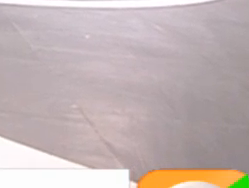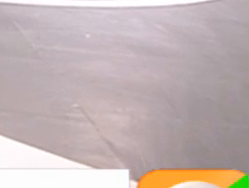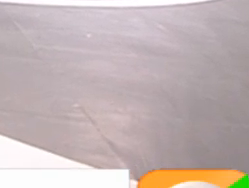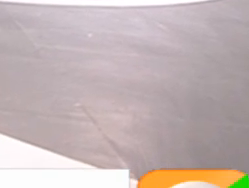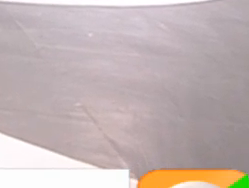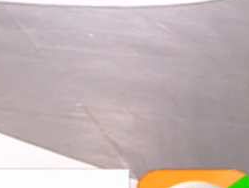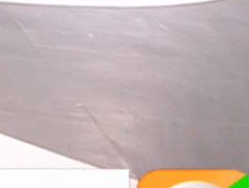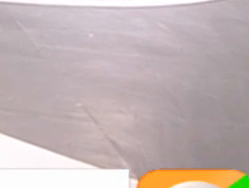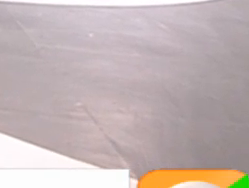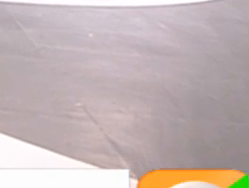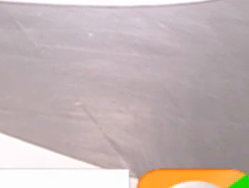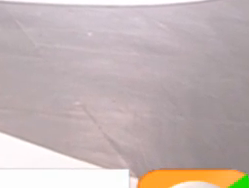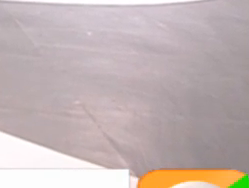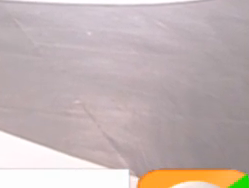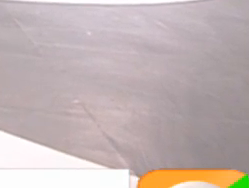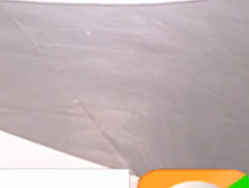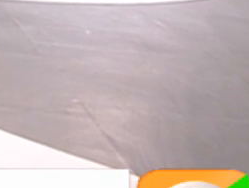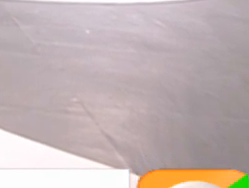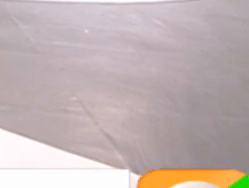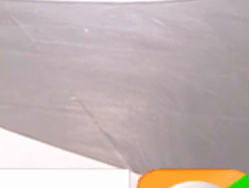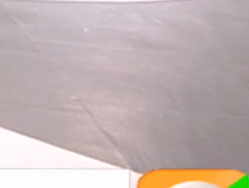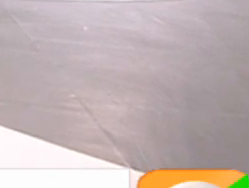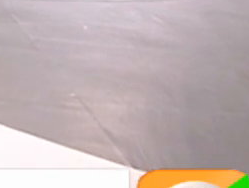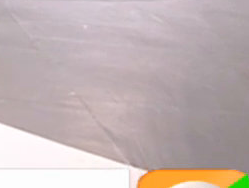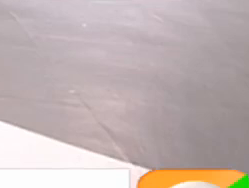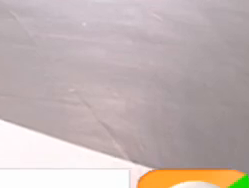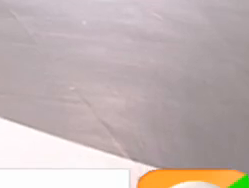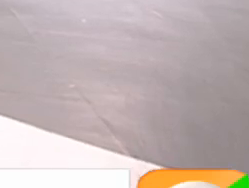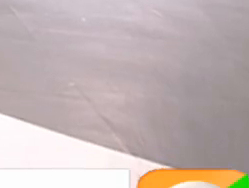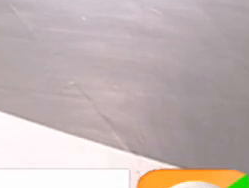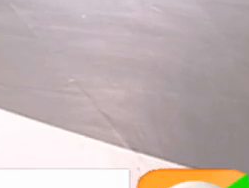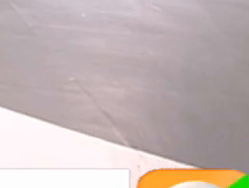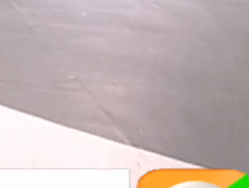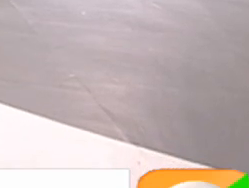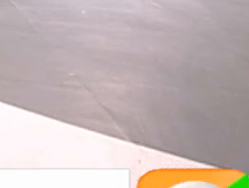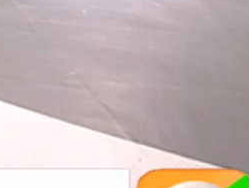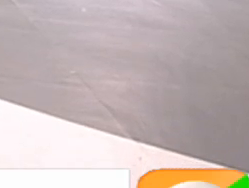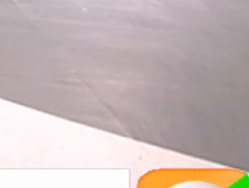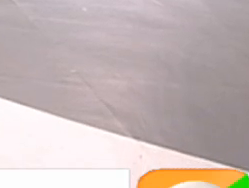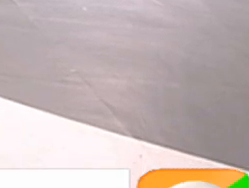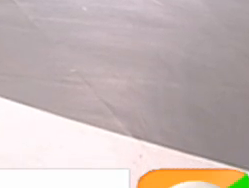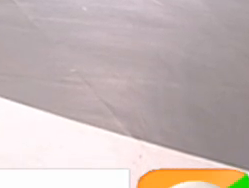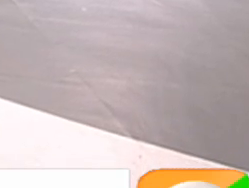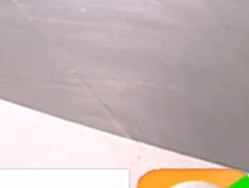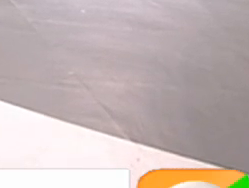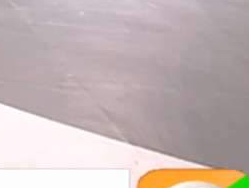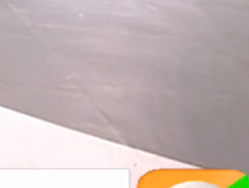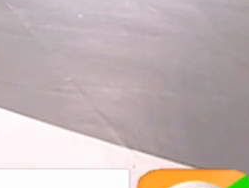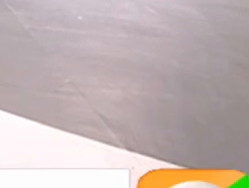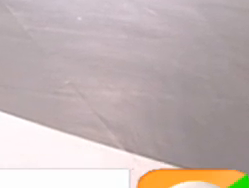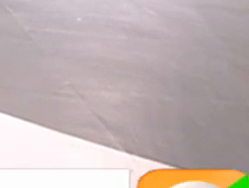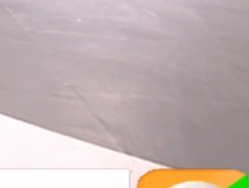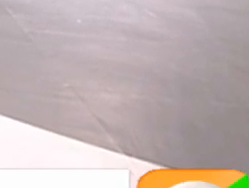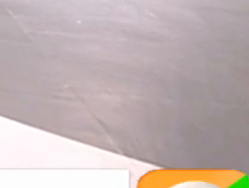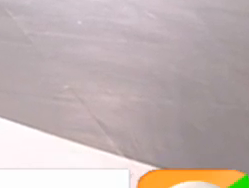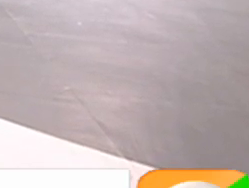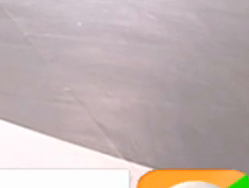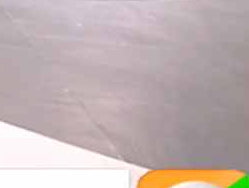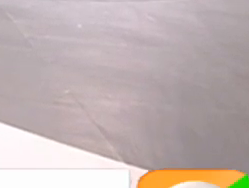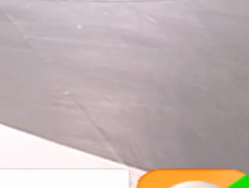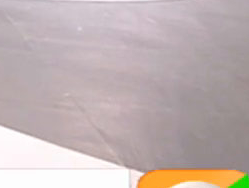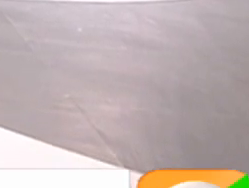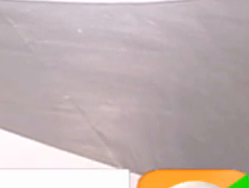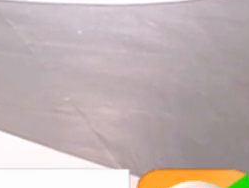course the residents of Eastleigh have been complaining about it since then. But then comes to mind that how many